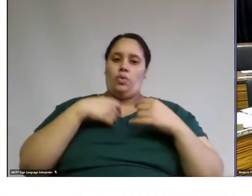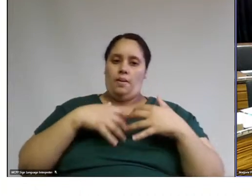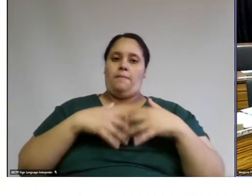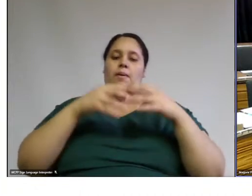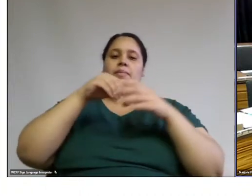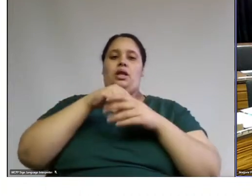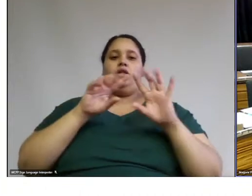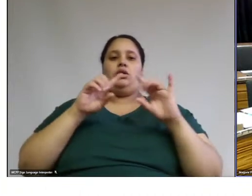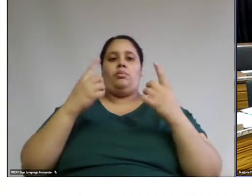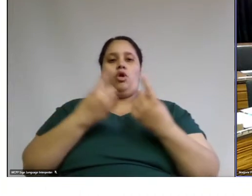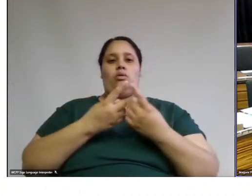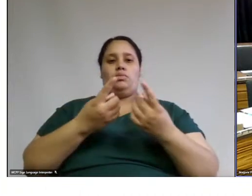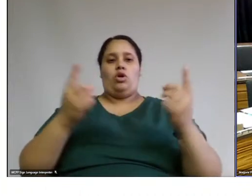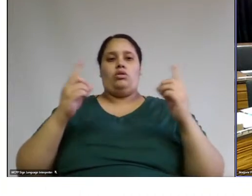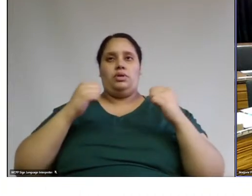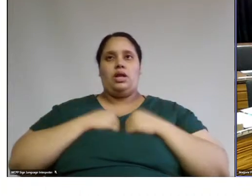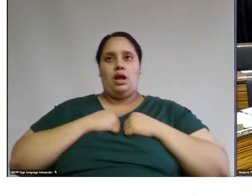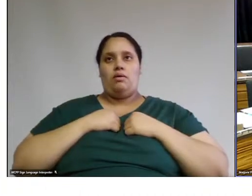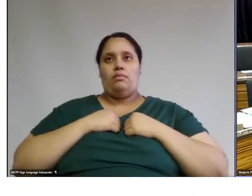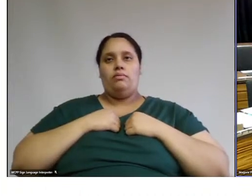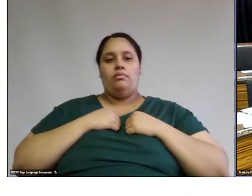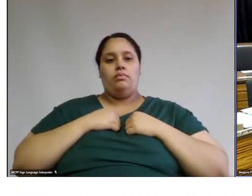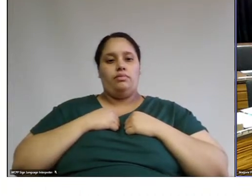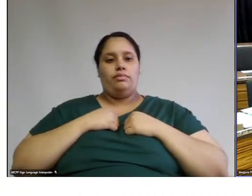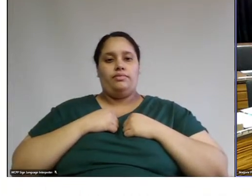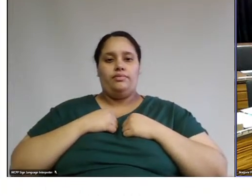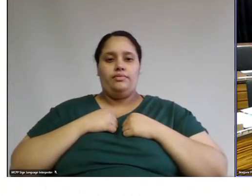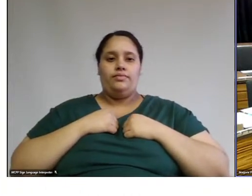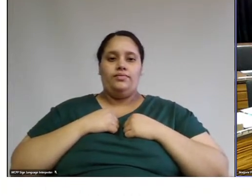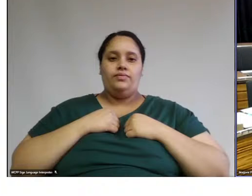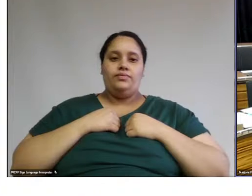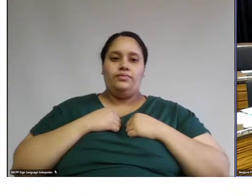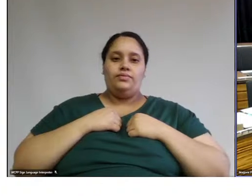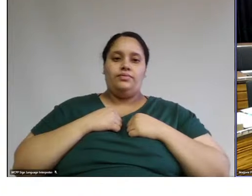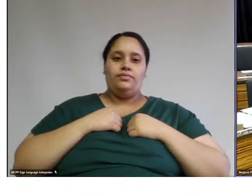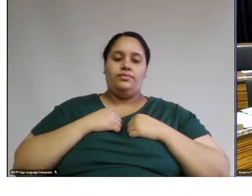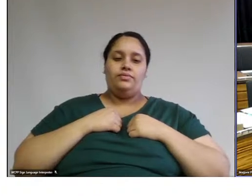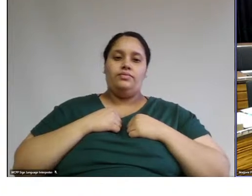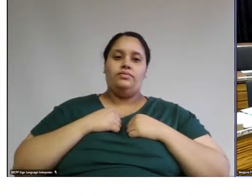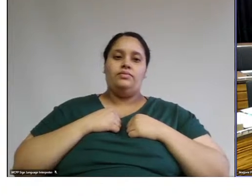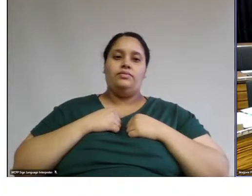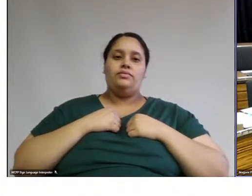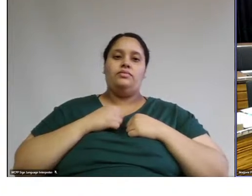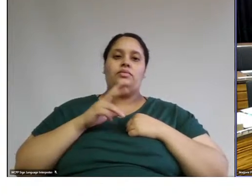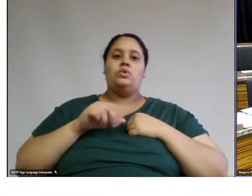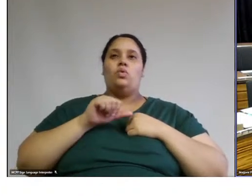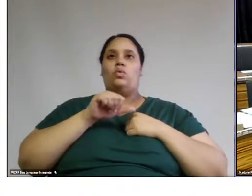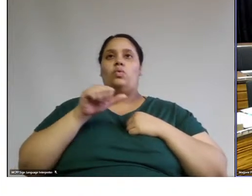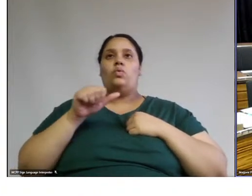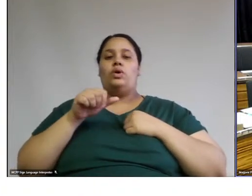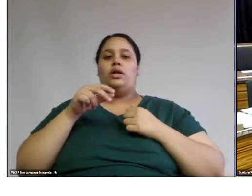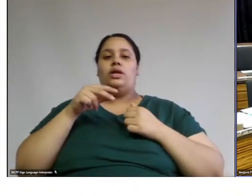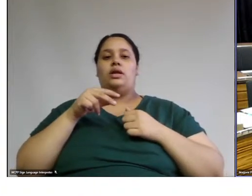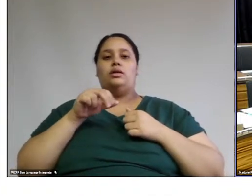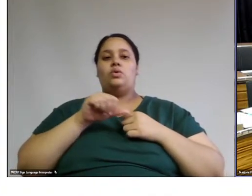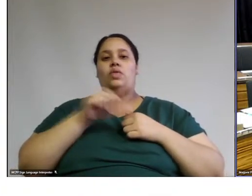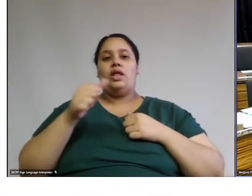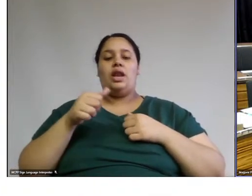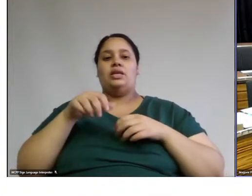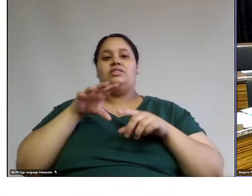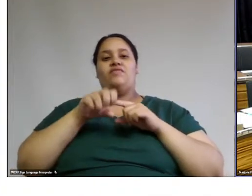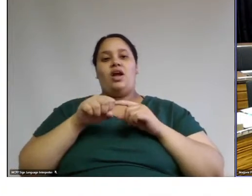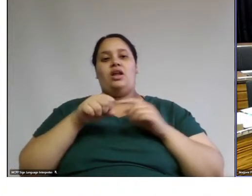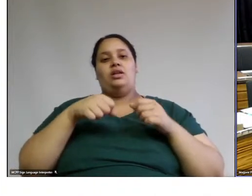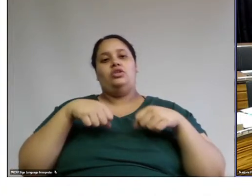department. And yes, we see whether we stand here next year, Chairperson, and the same findings. Hopefully